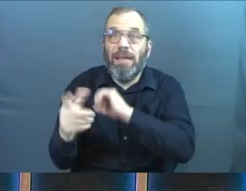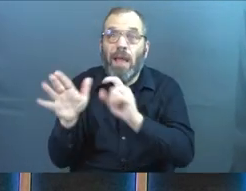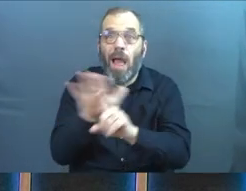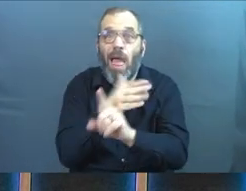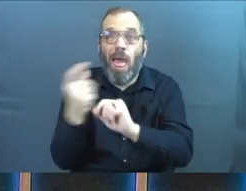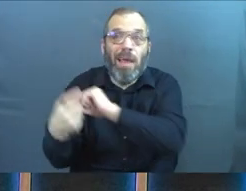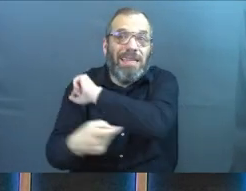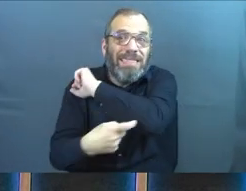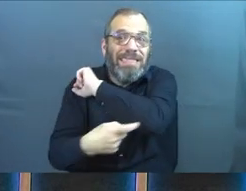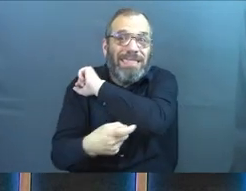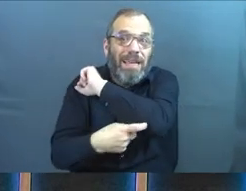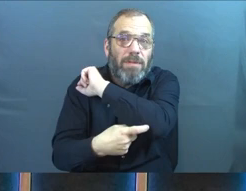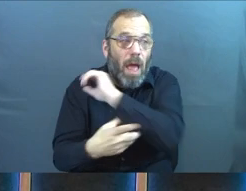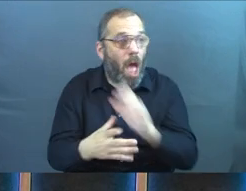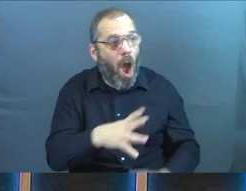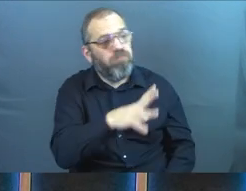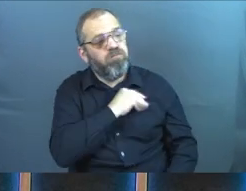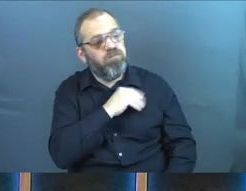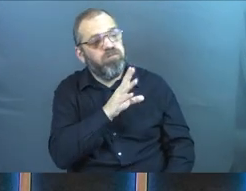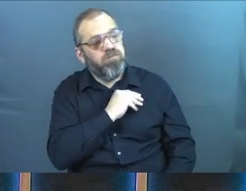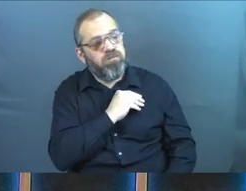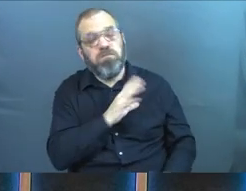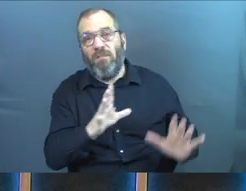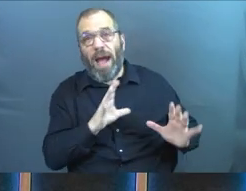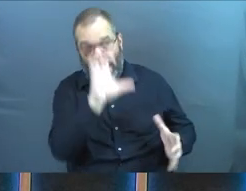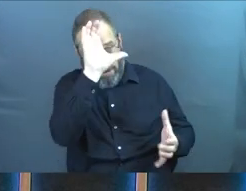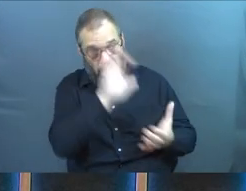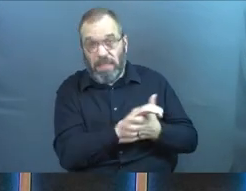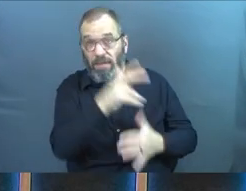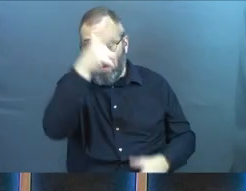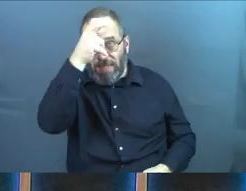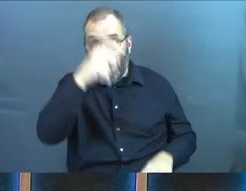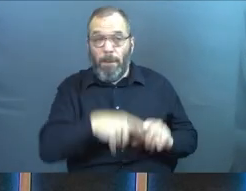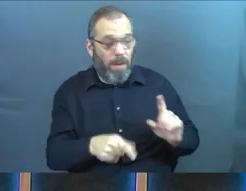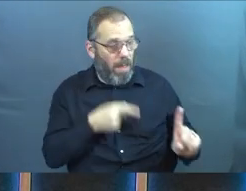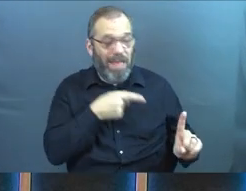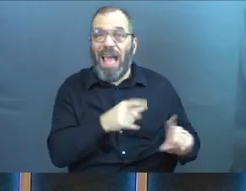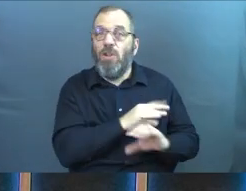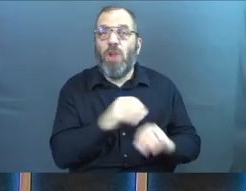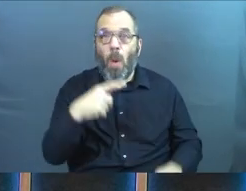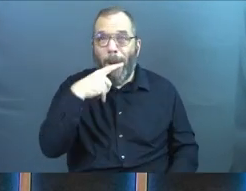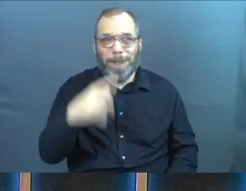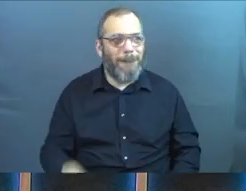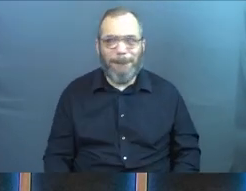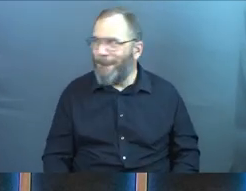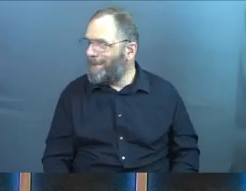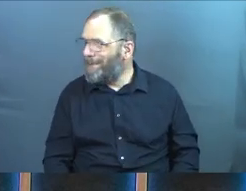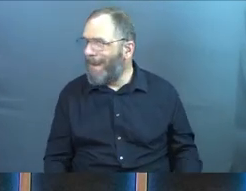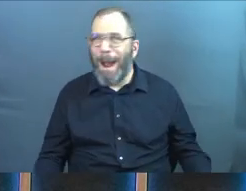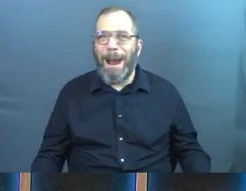you, and you can give in to him and give him power if you want. But he has no teeth.